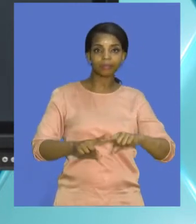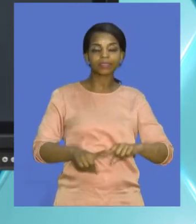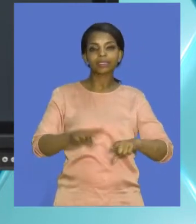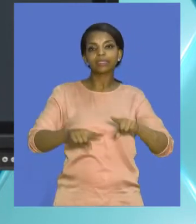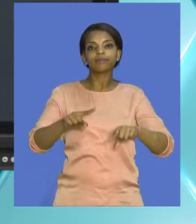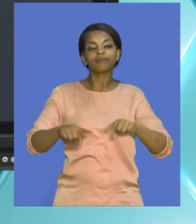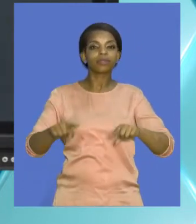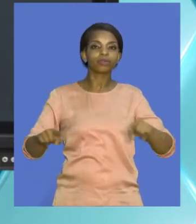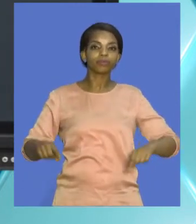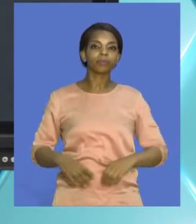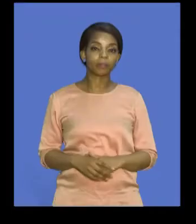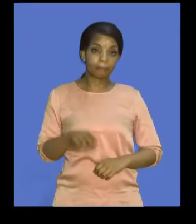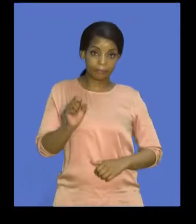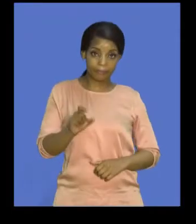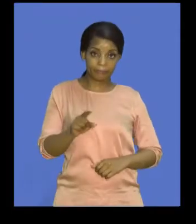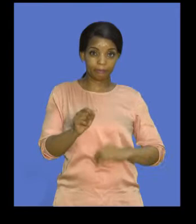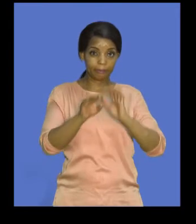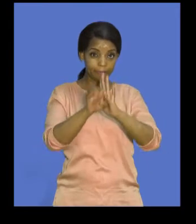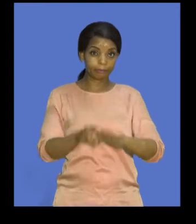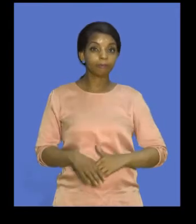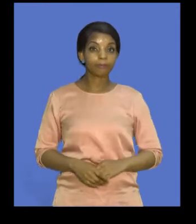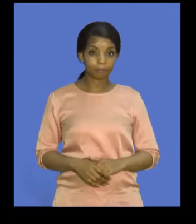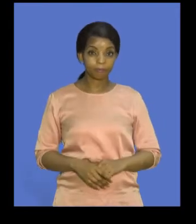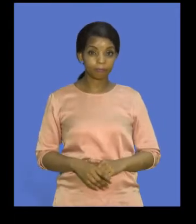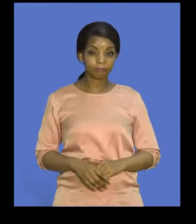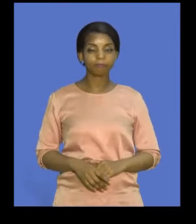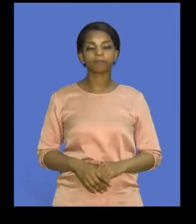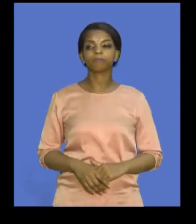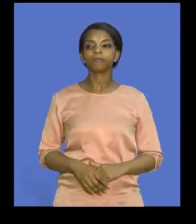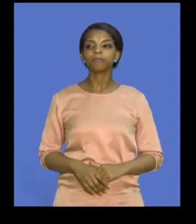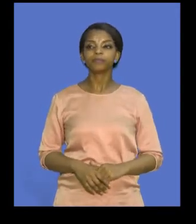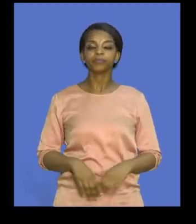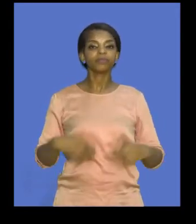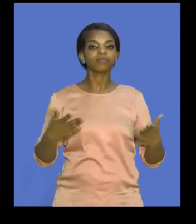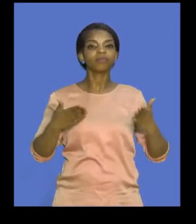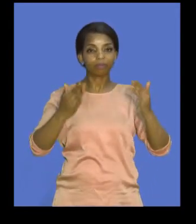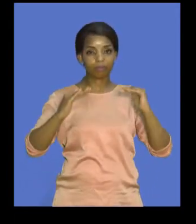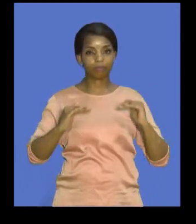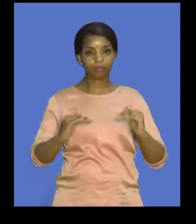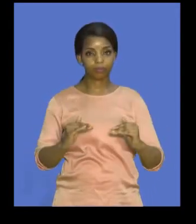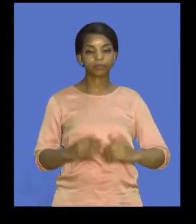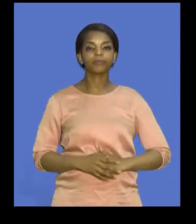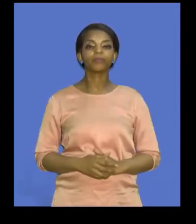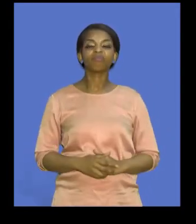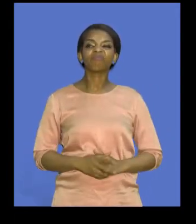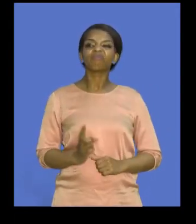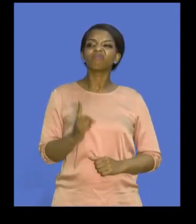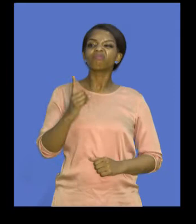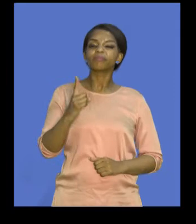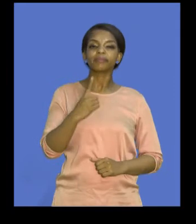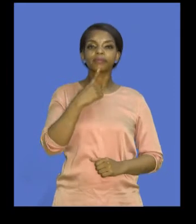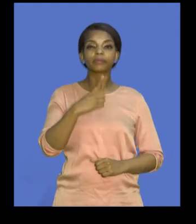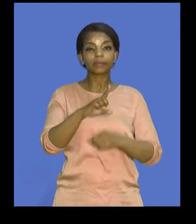as we'll establish as we look further, okay? And then we talk of the other word that says directly proportional. This